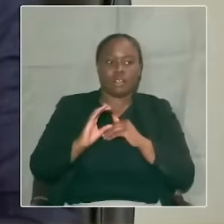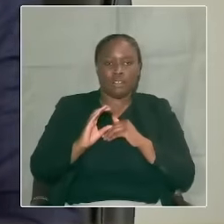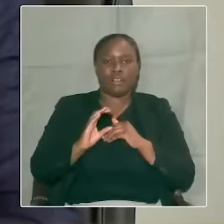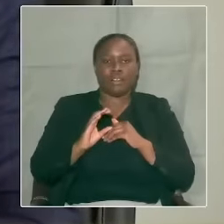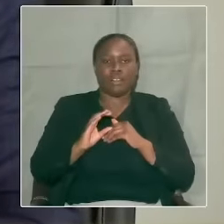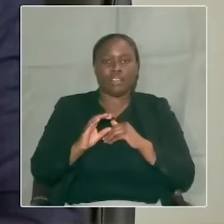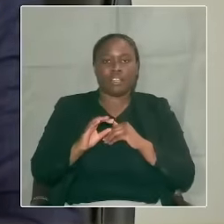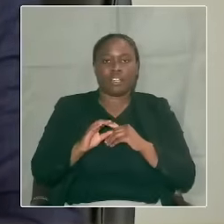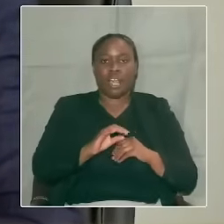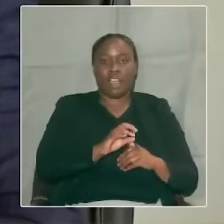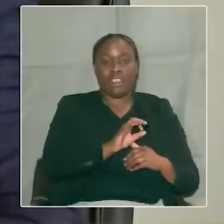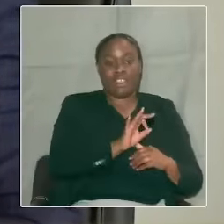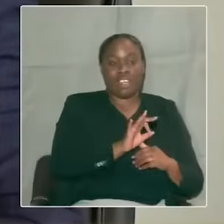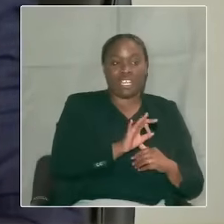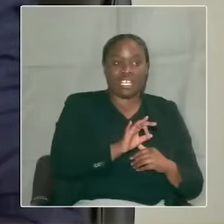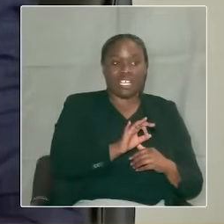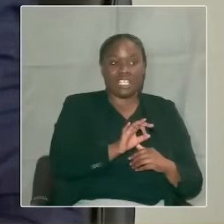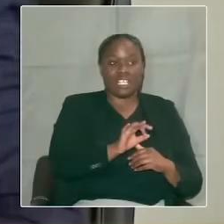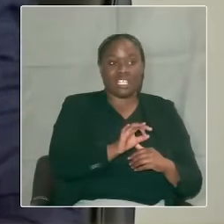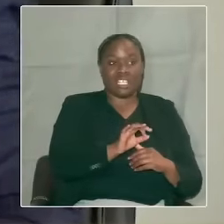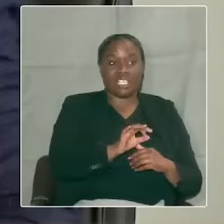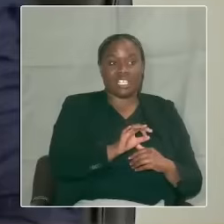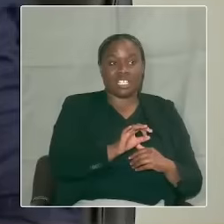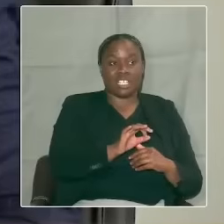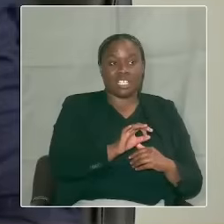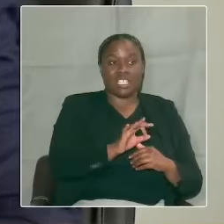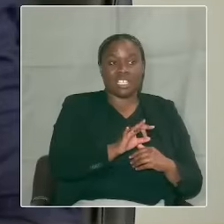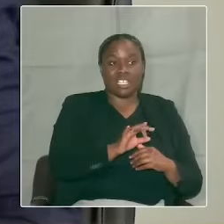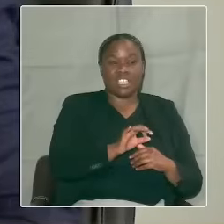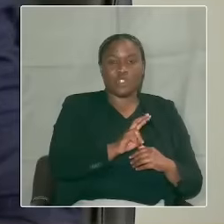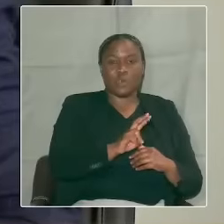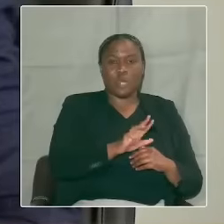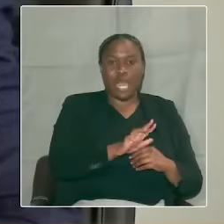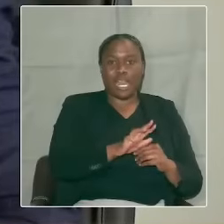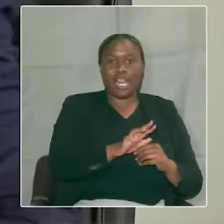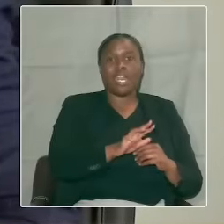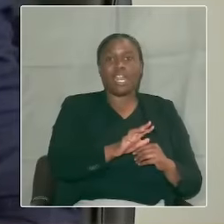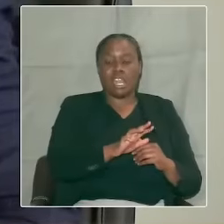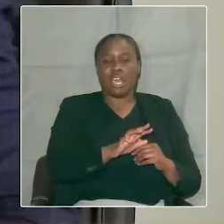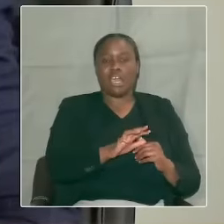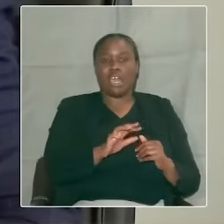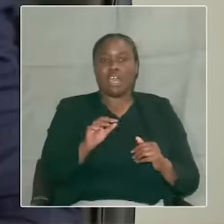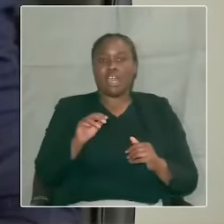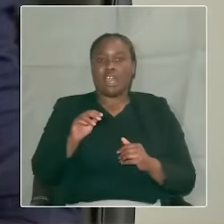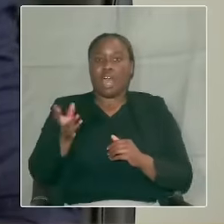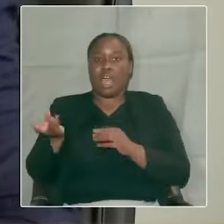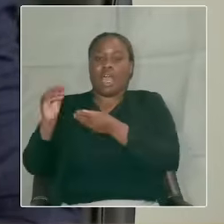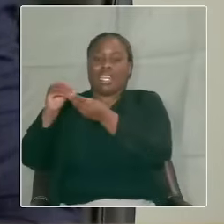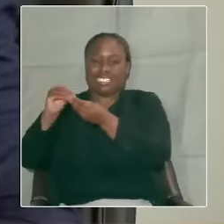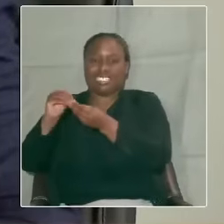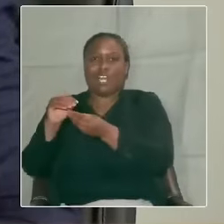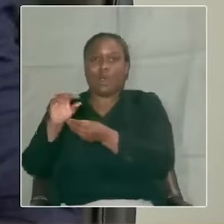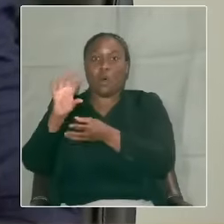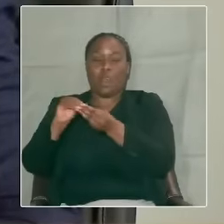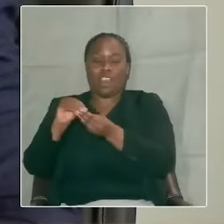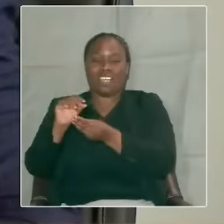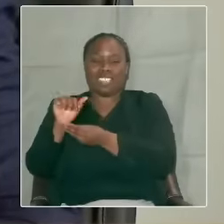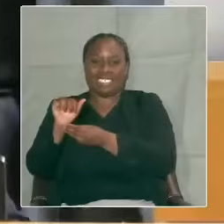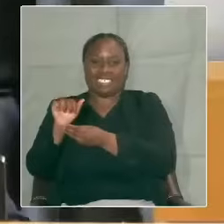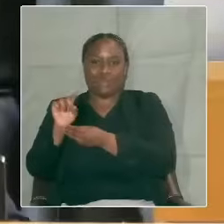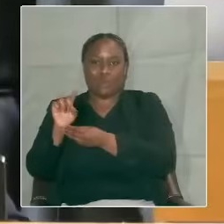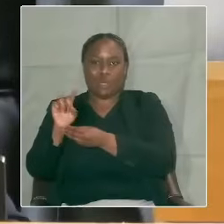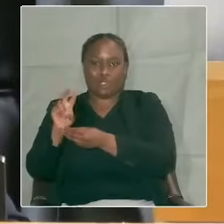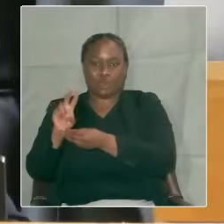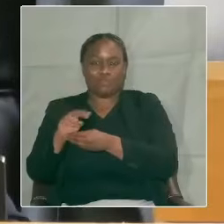the current, which is 612. Is an increase of extra allocation of dockets. So as at the time